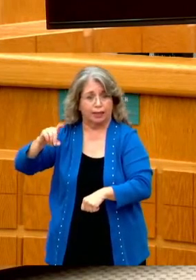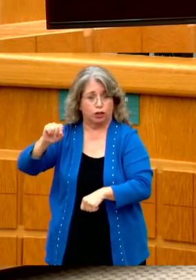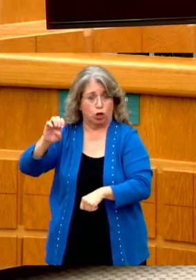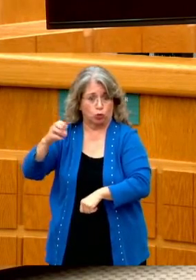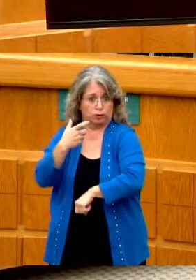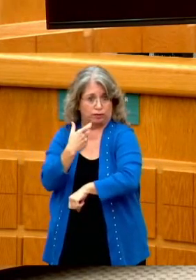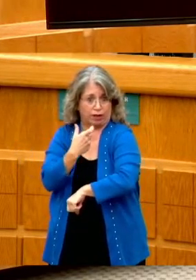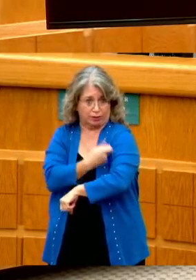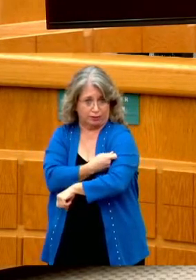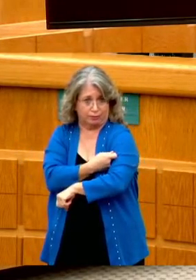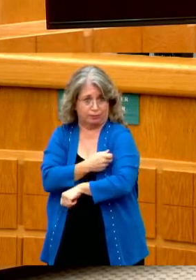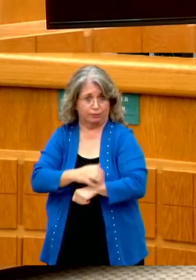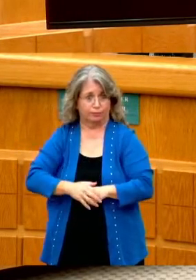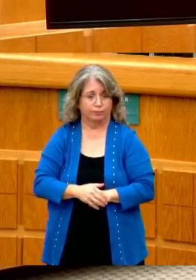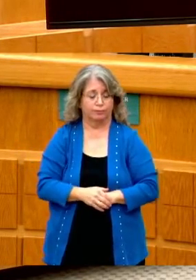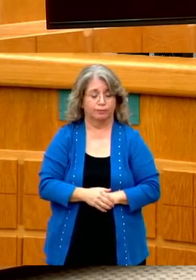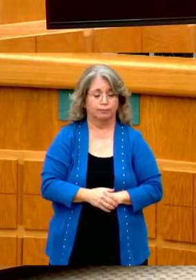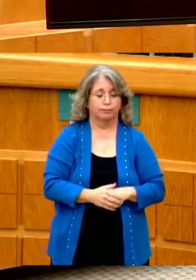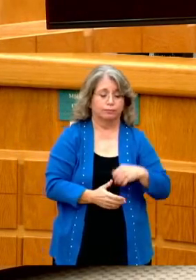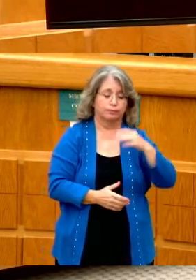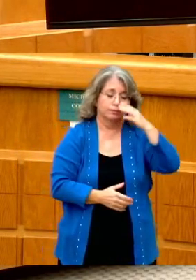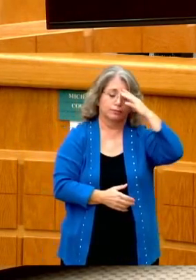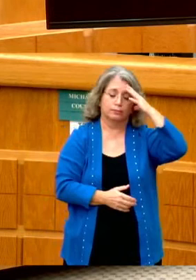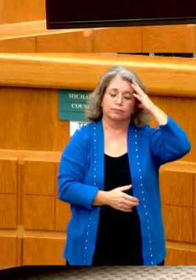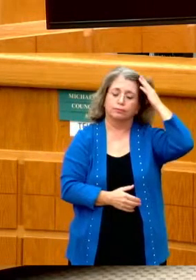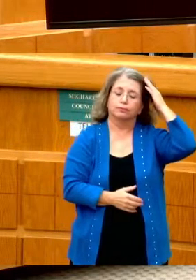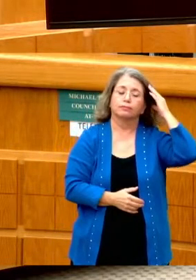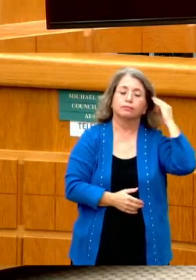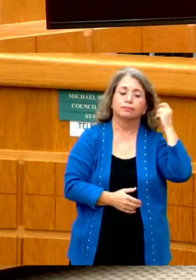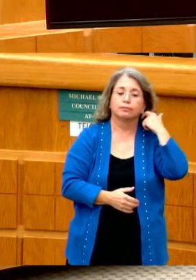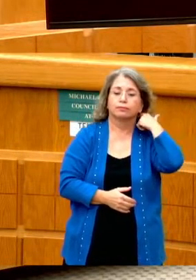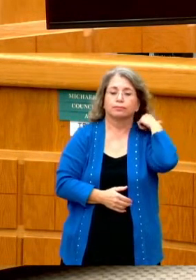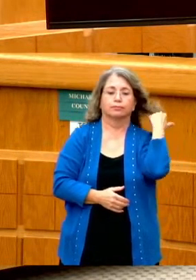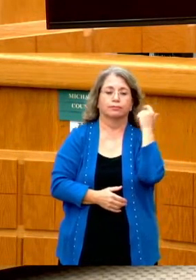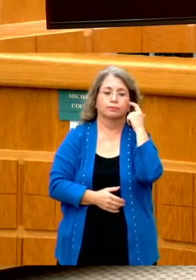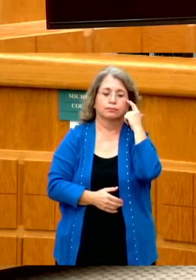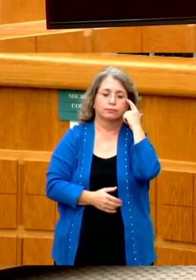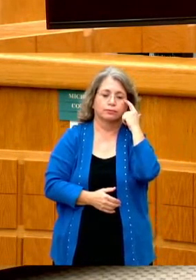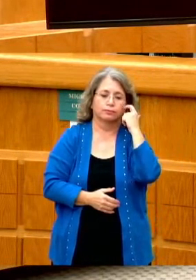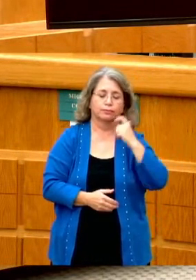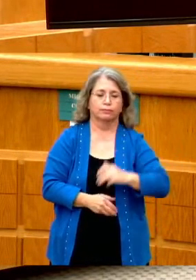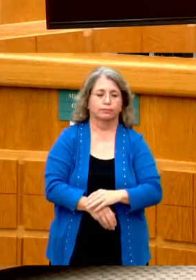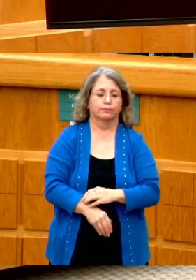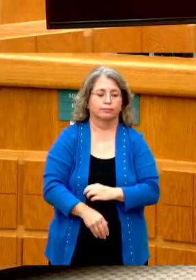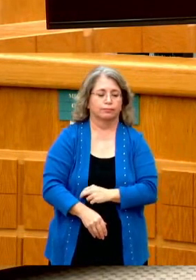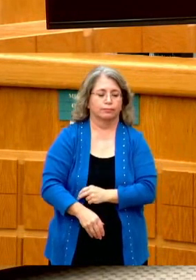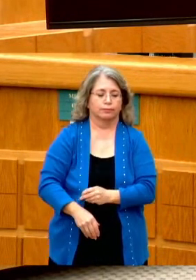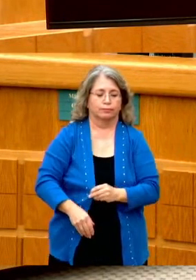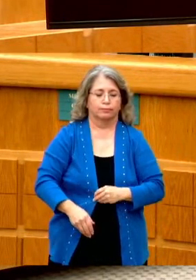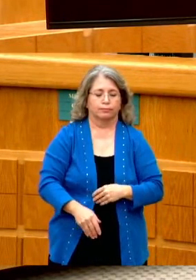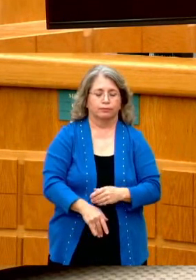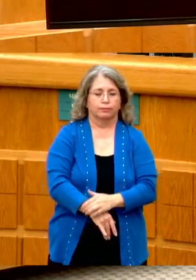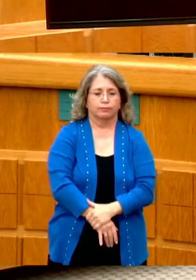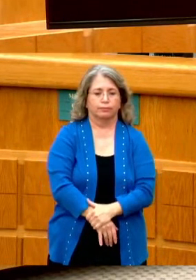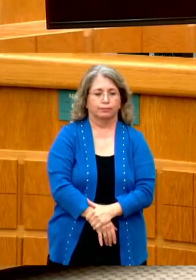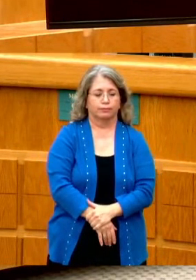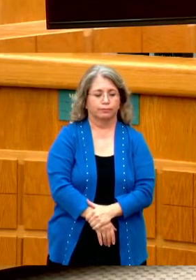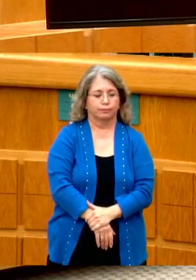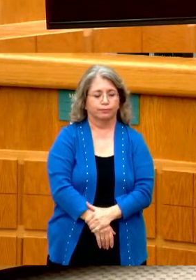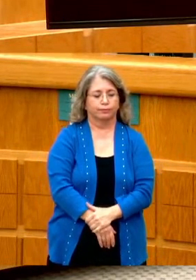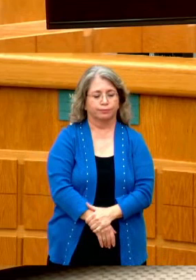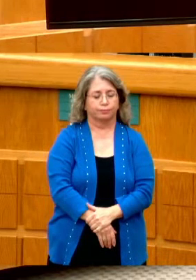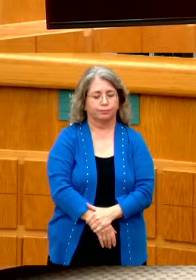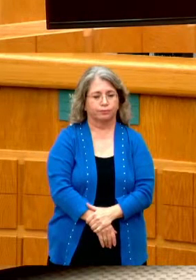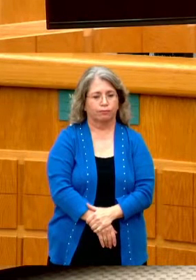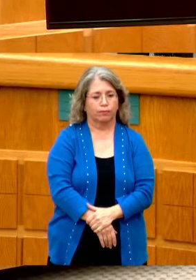¿Por qué algunas personas se preinscriben? Queremos clarificar que no existen preinscripciones. Con la Clínica del Distrito de Salud, las personas que califiquen